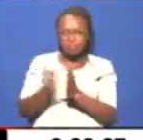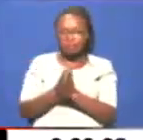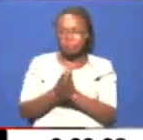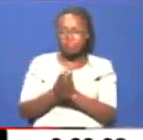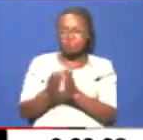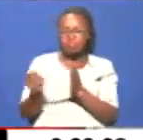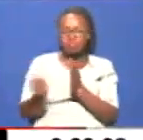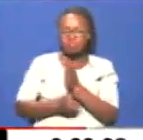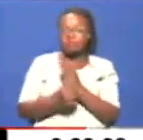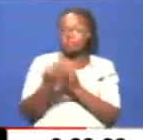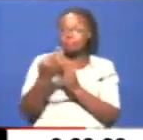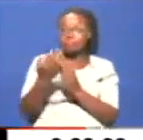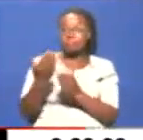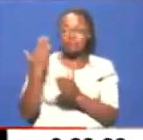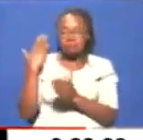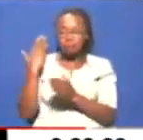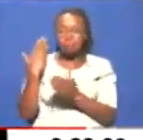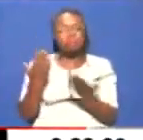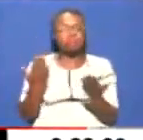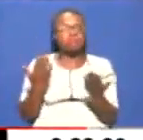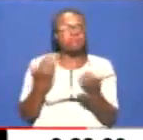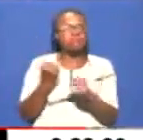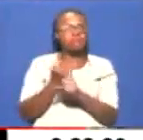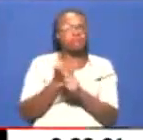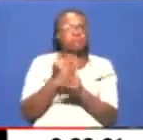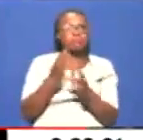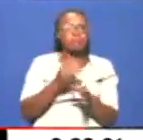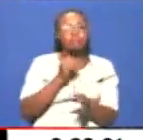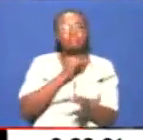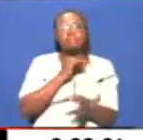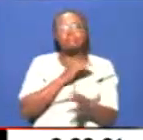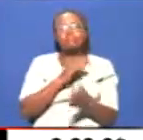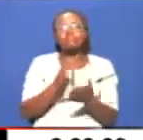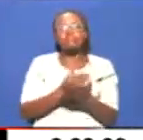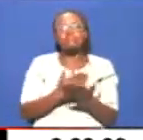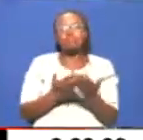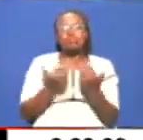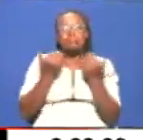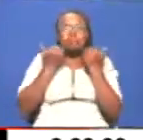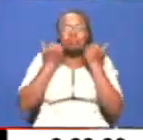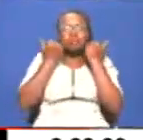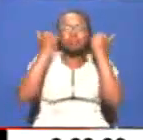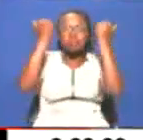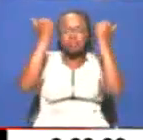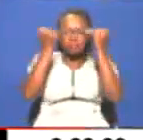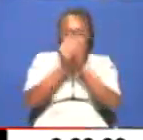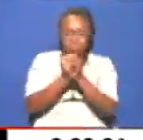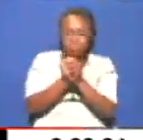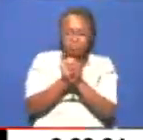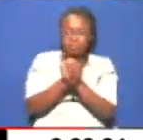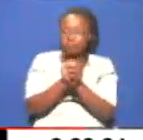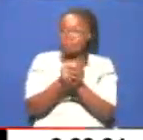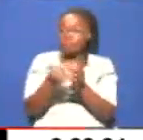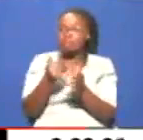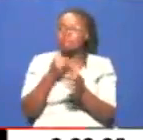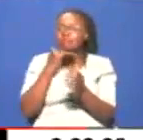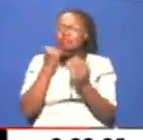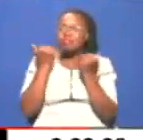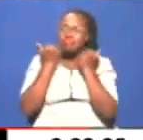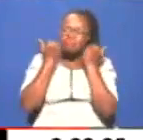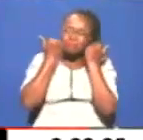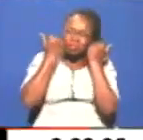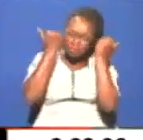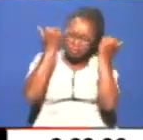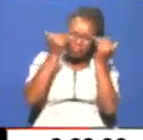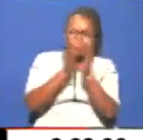3 months, the workers claim that some of them are now sinking into depression. There are others who have died of depression. There are